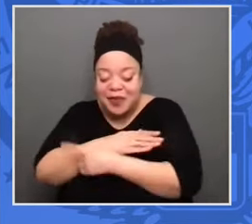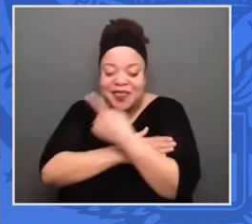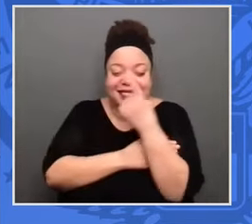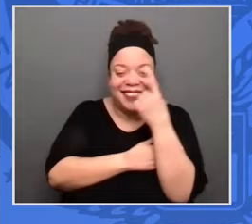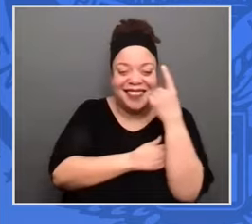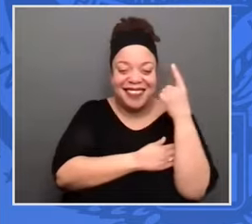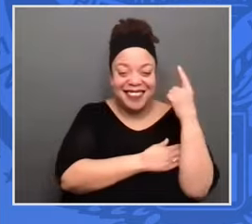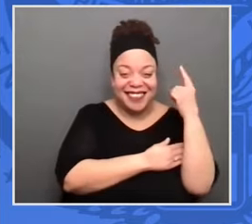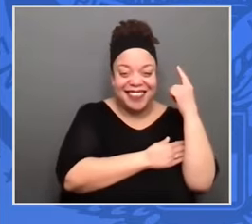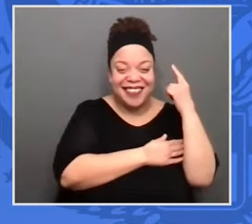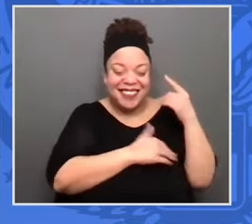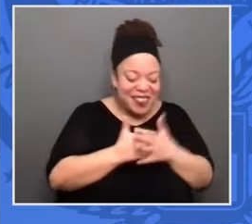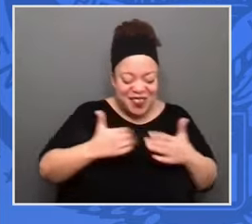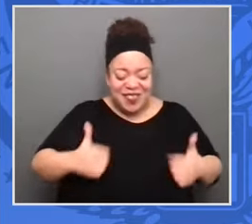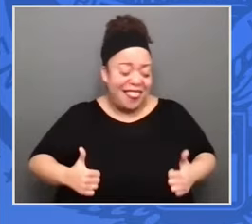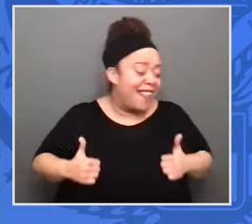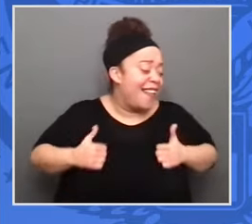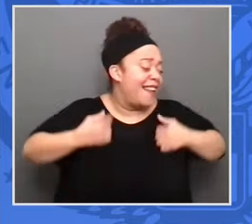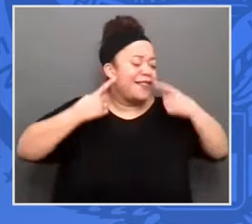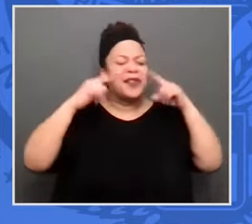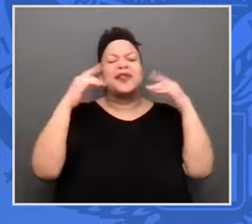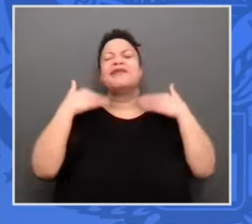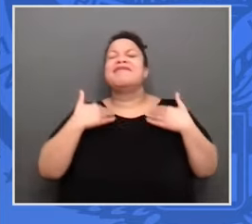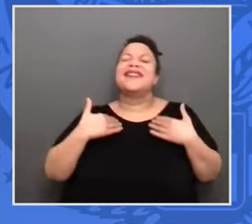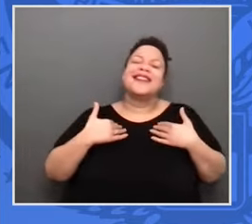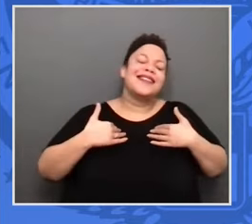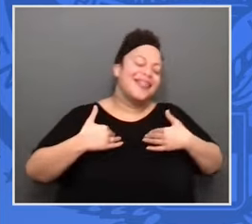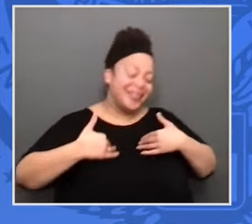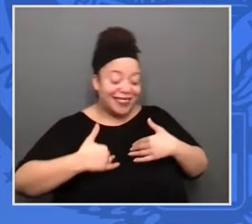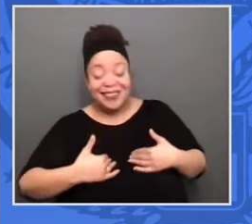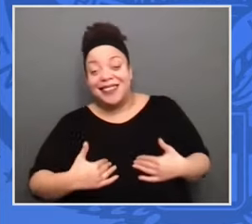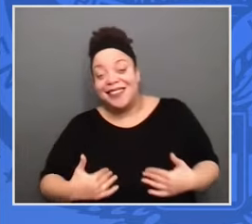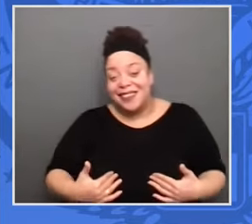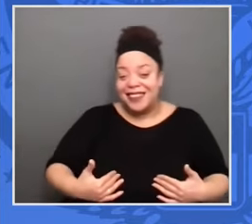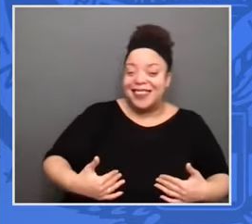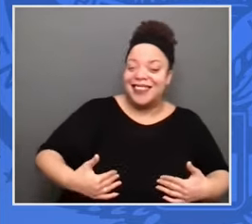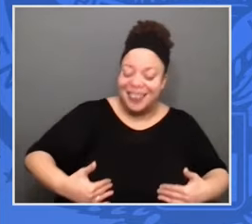new life for me.